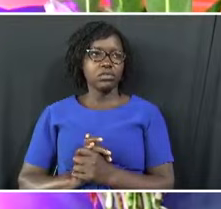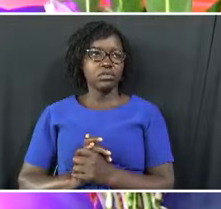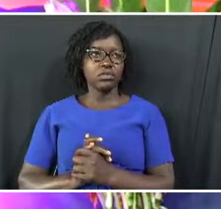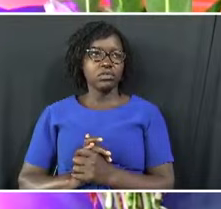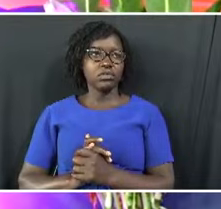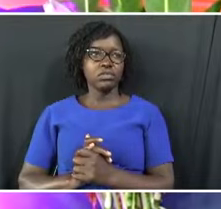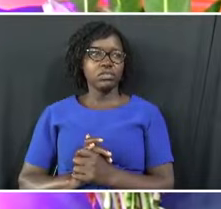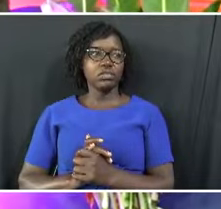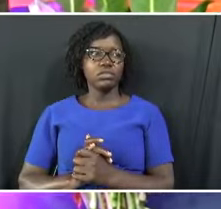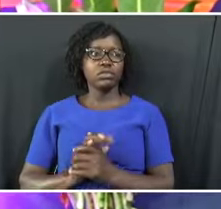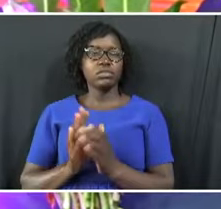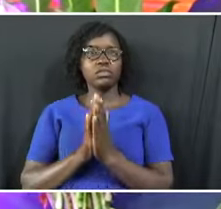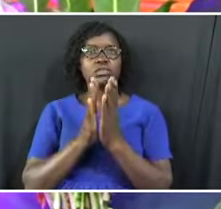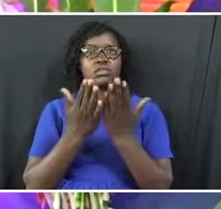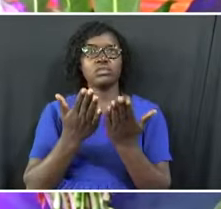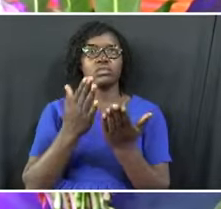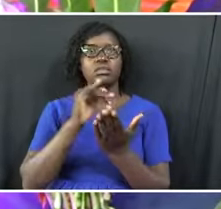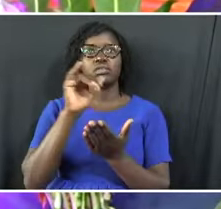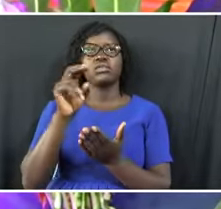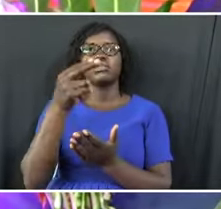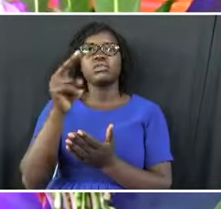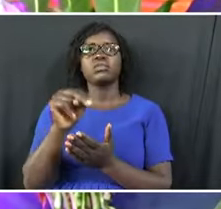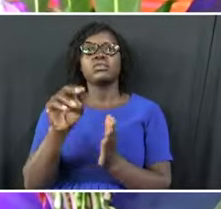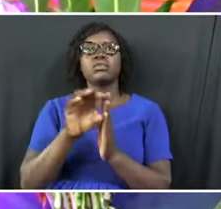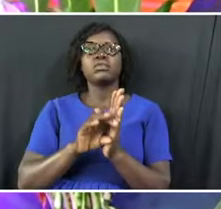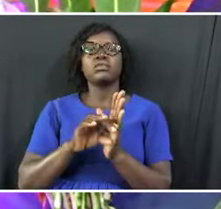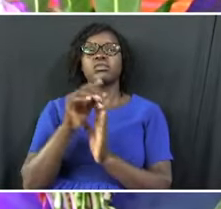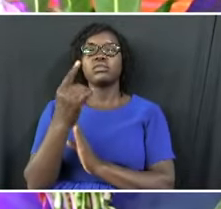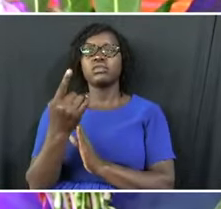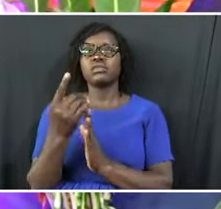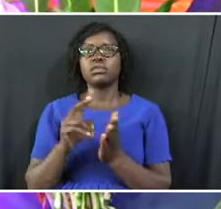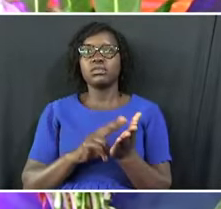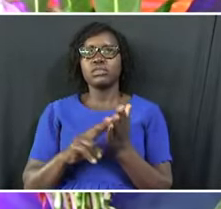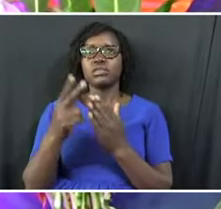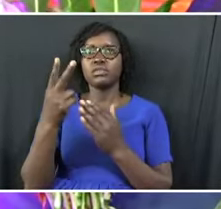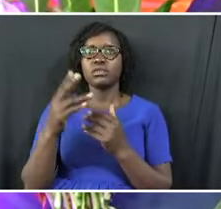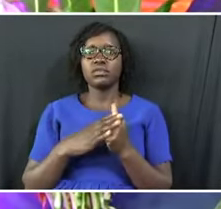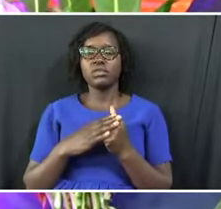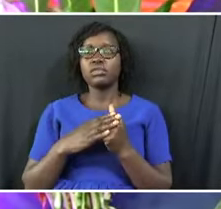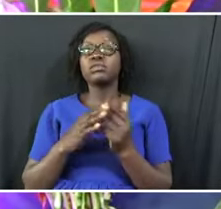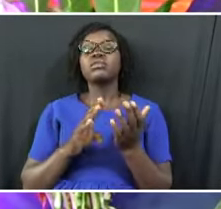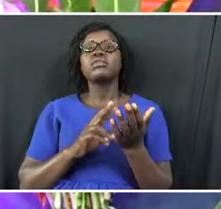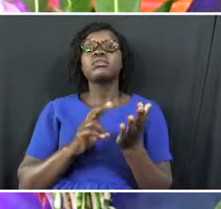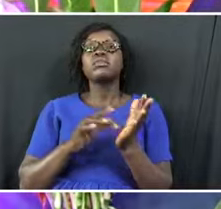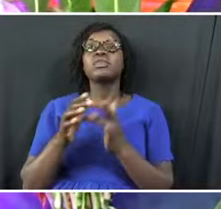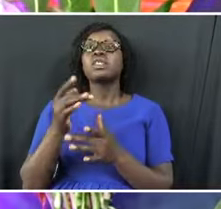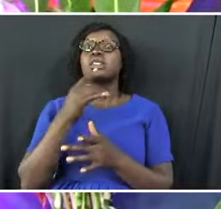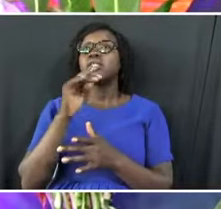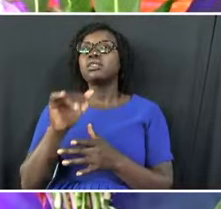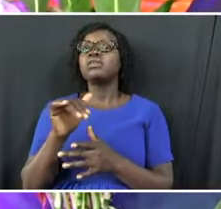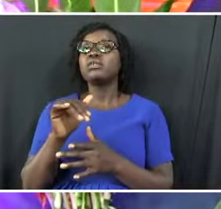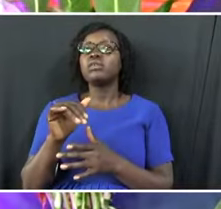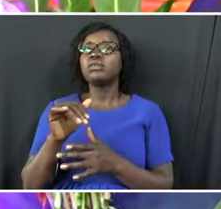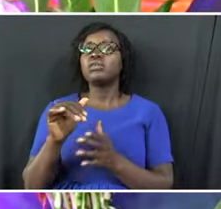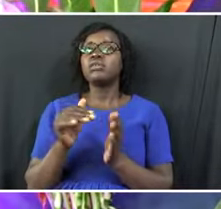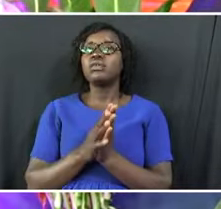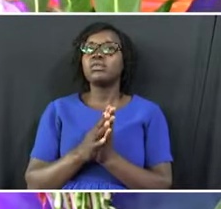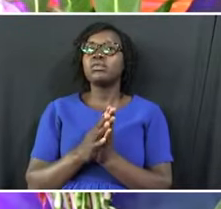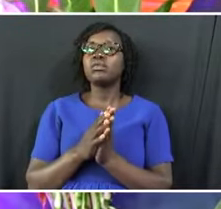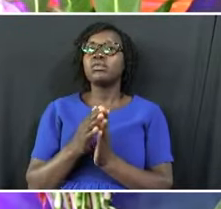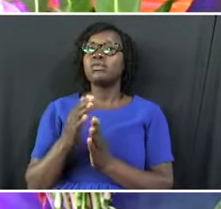That is why in the book of John chapter 1, the verse 29, the Bible says that the same day John